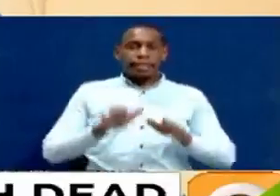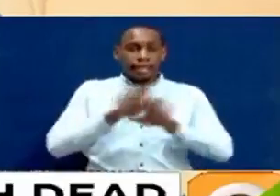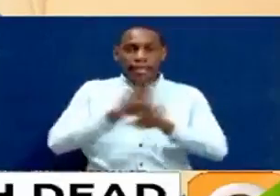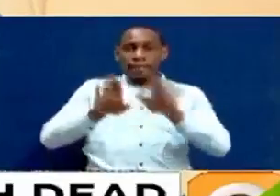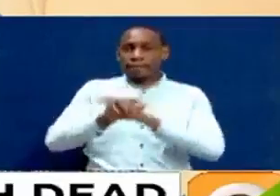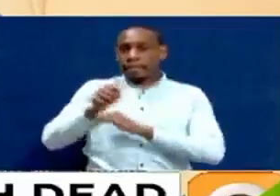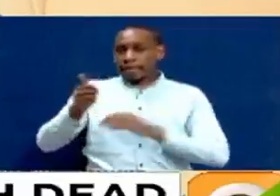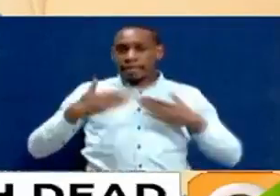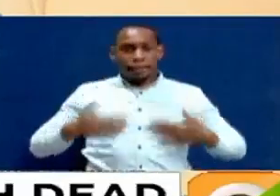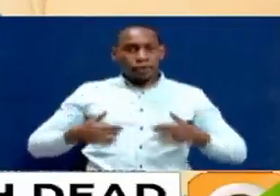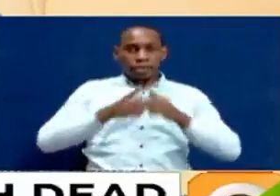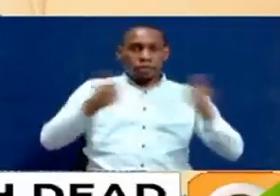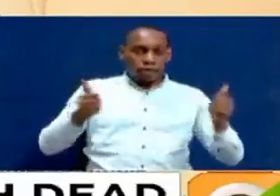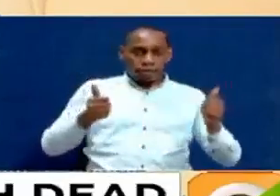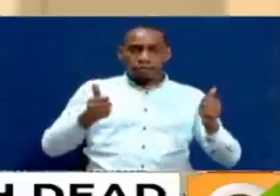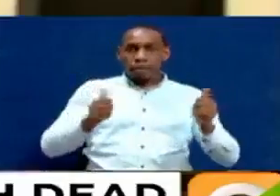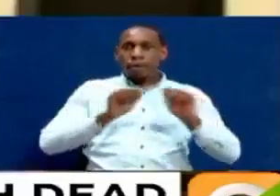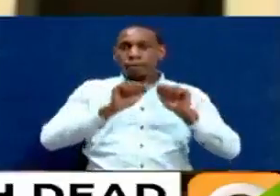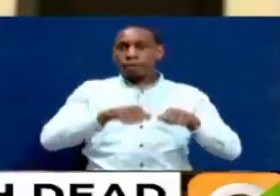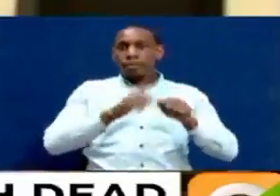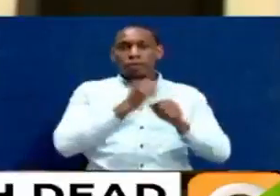everything else was okay. He would do occasional